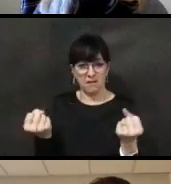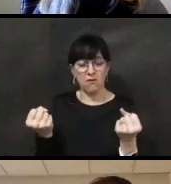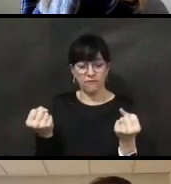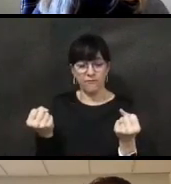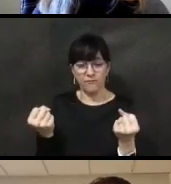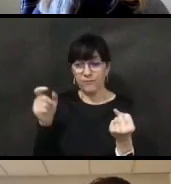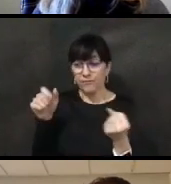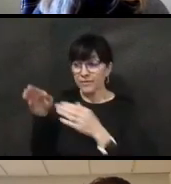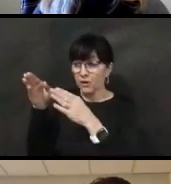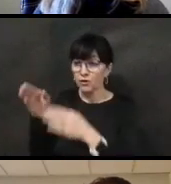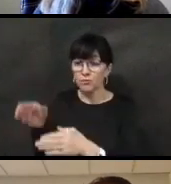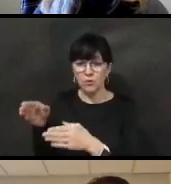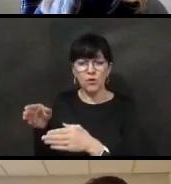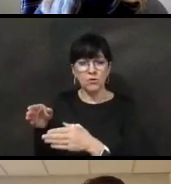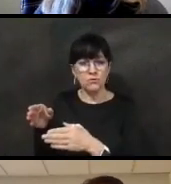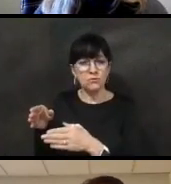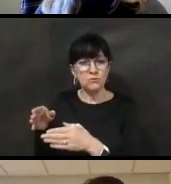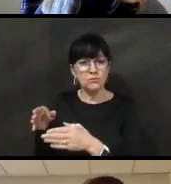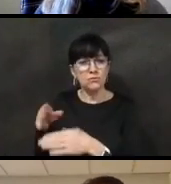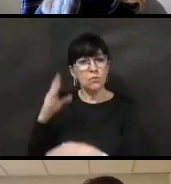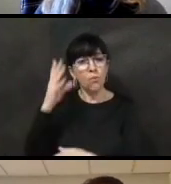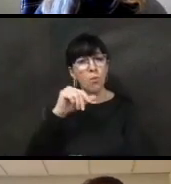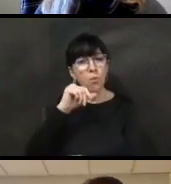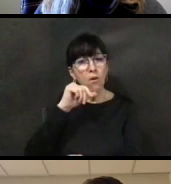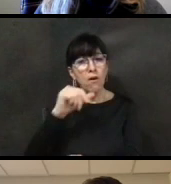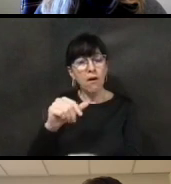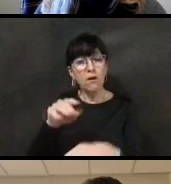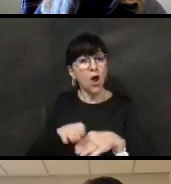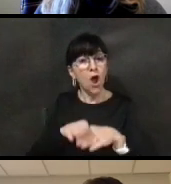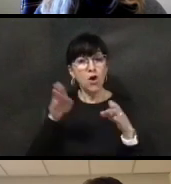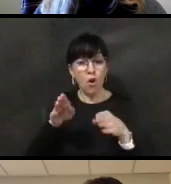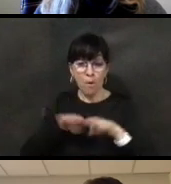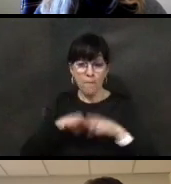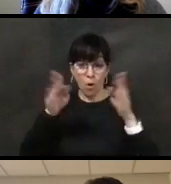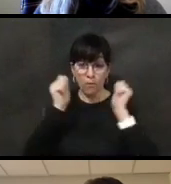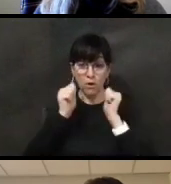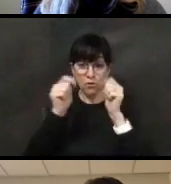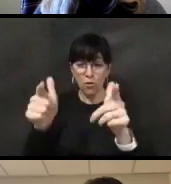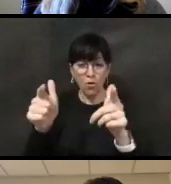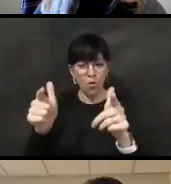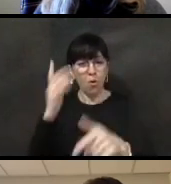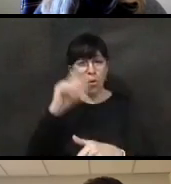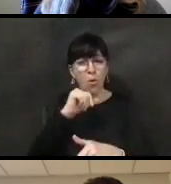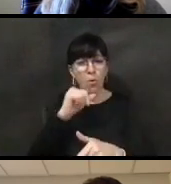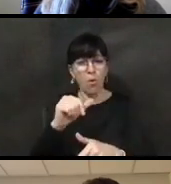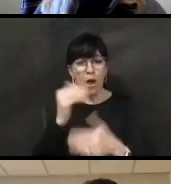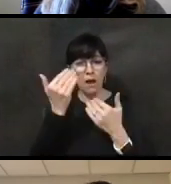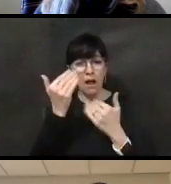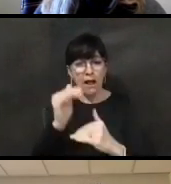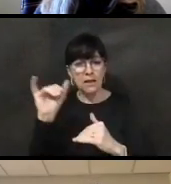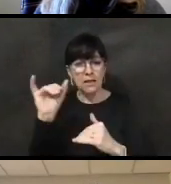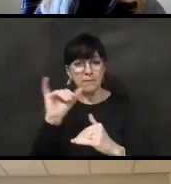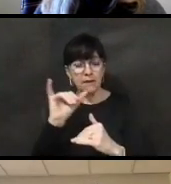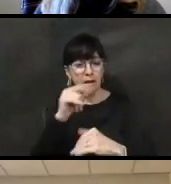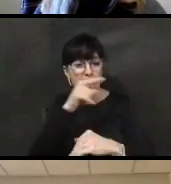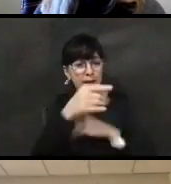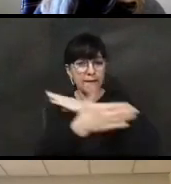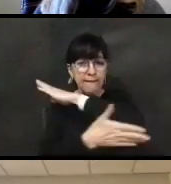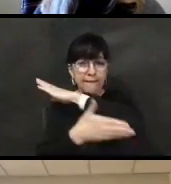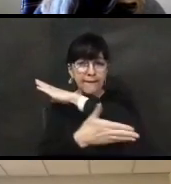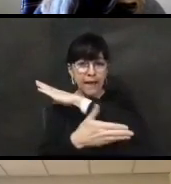why can't we plan for a county by county reopening like other states? I know some people are hearing this out of Pennsylvania. Jim